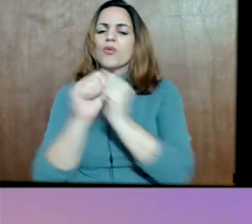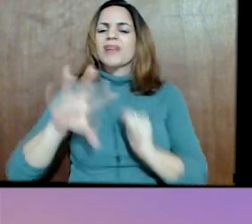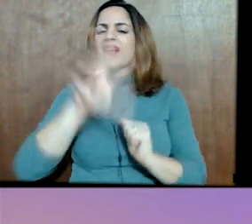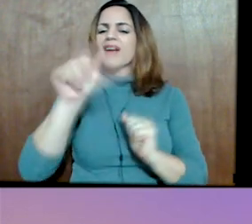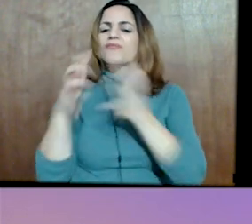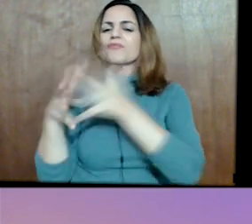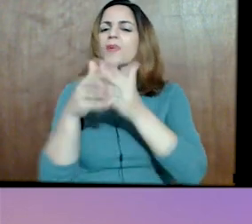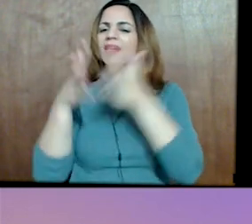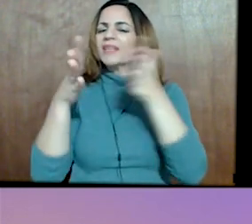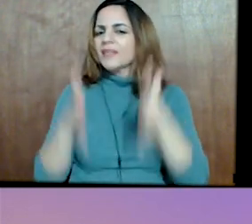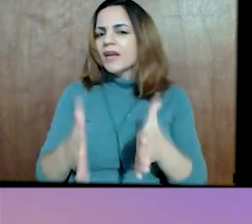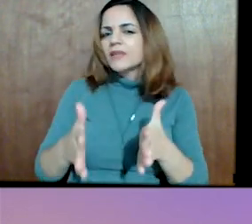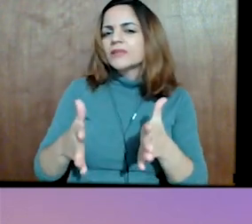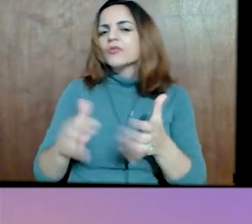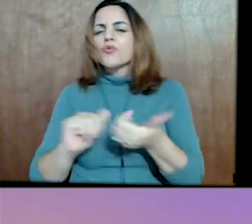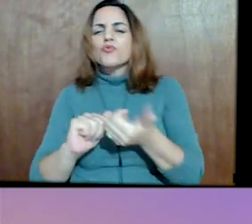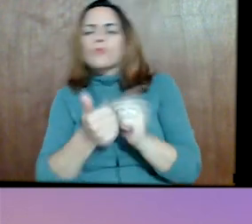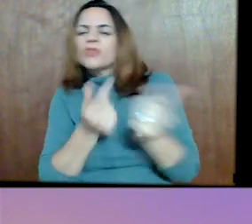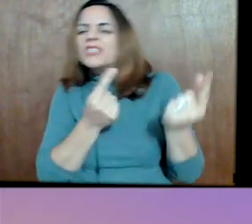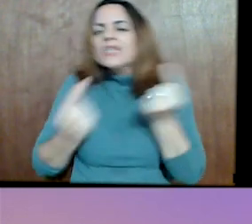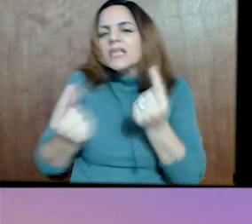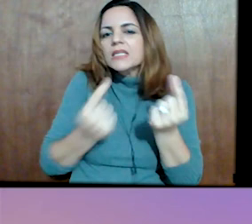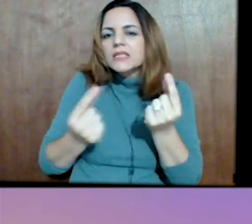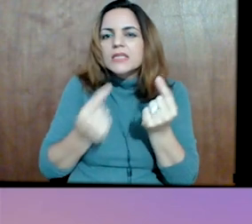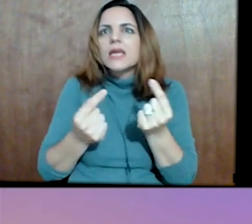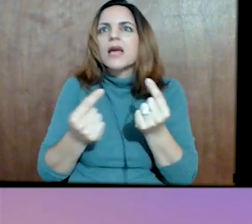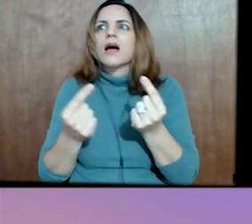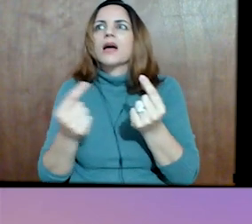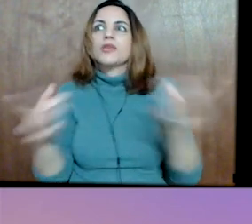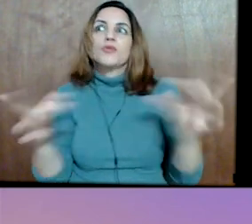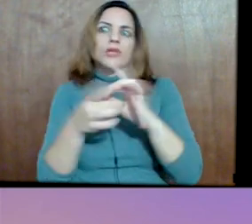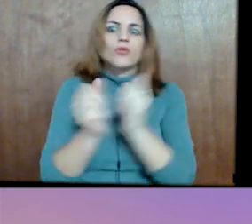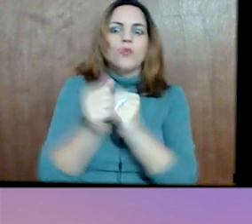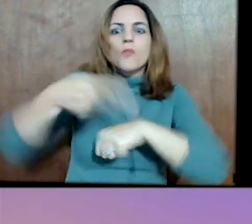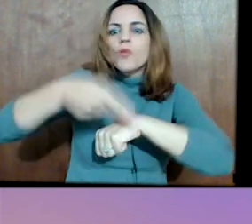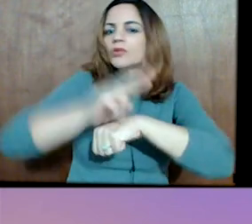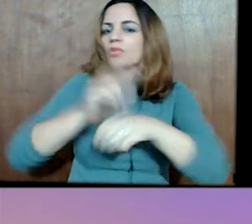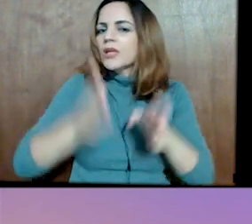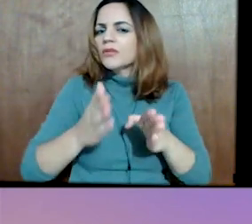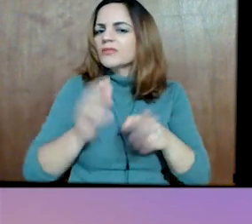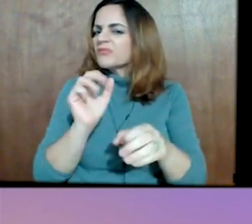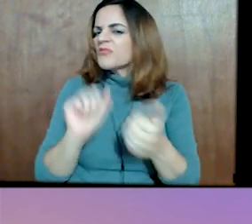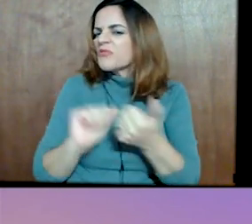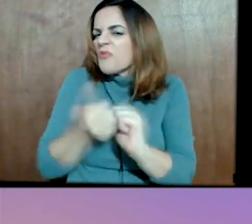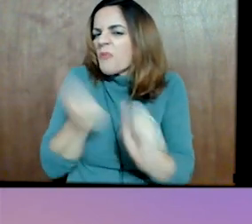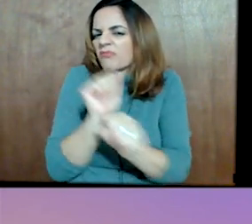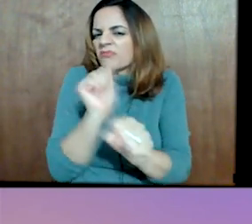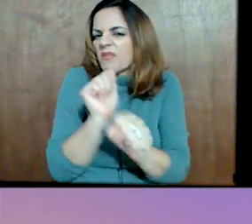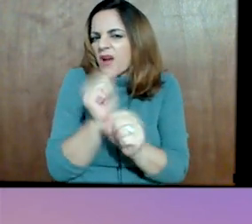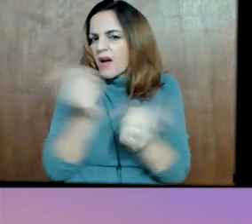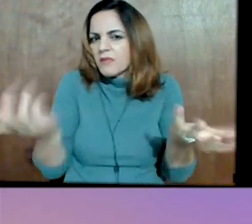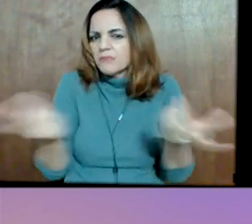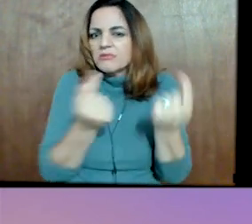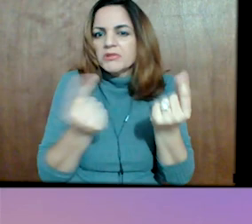Rican organizing? Were these two distinct groups, or how did they imagine that relationship? Well, there had been for many